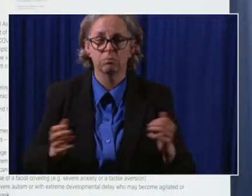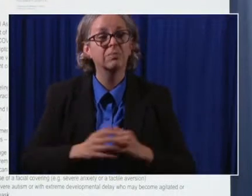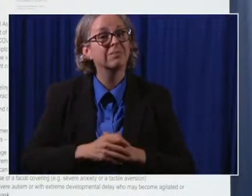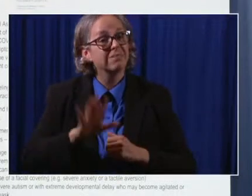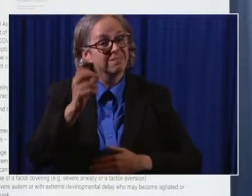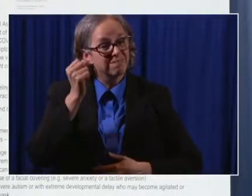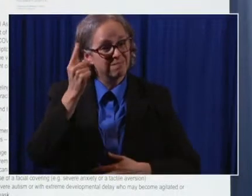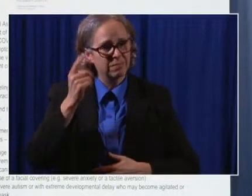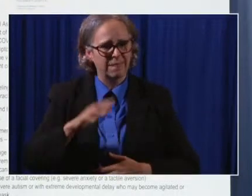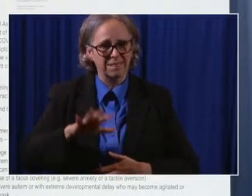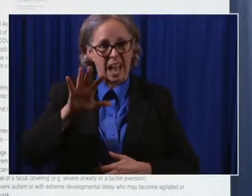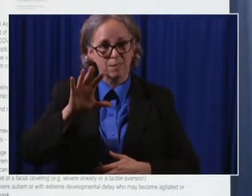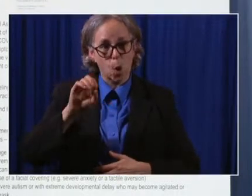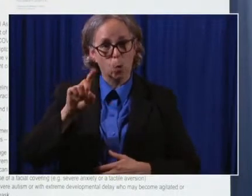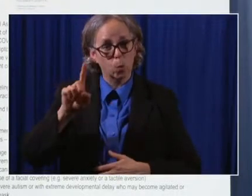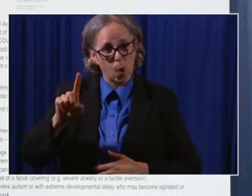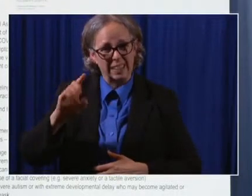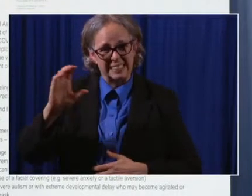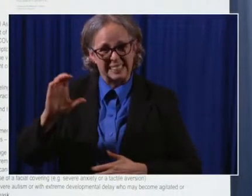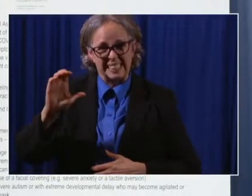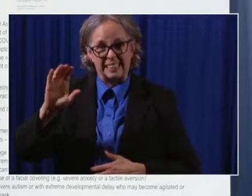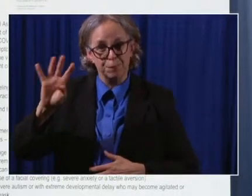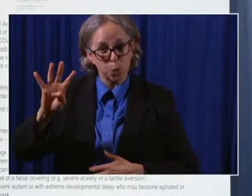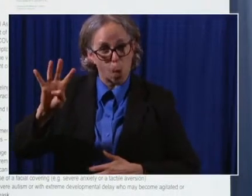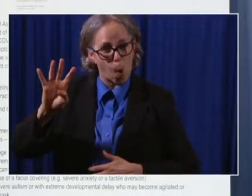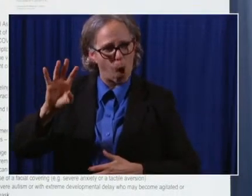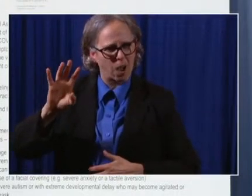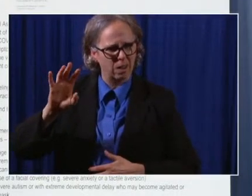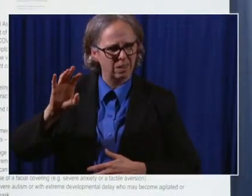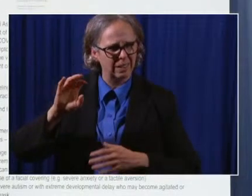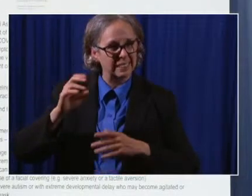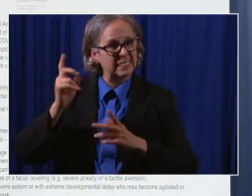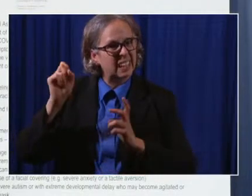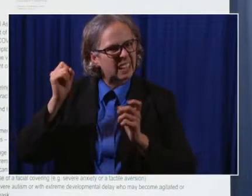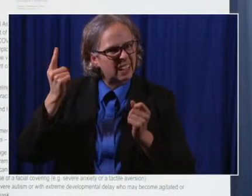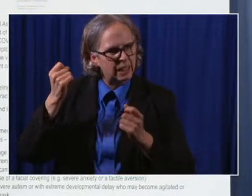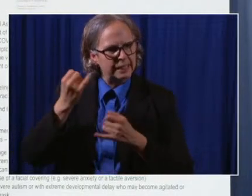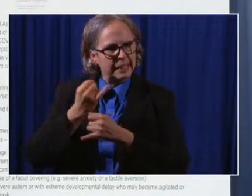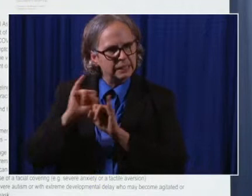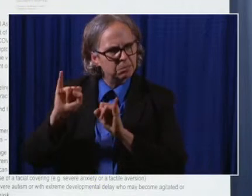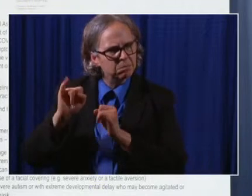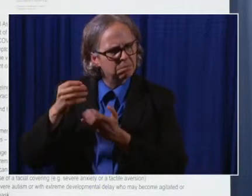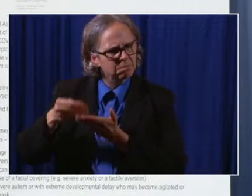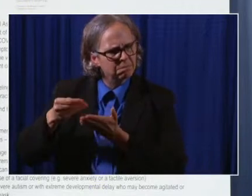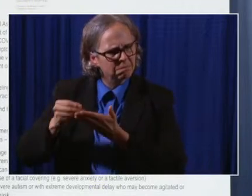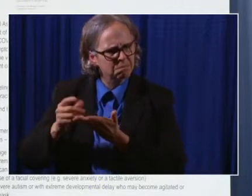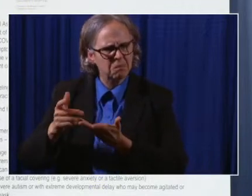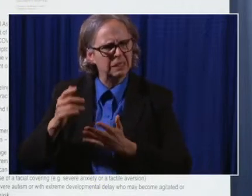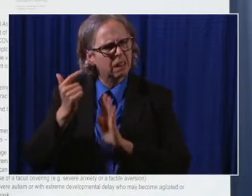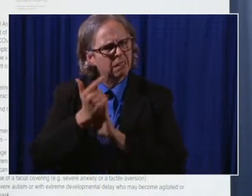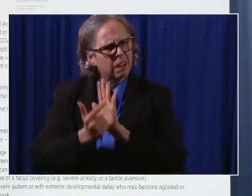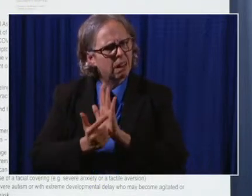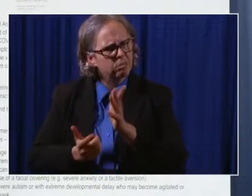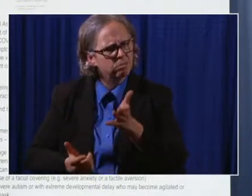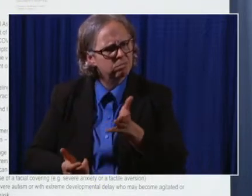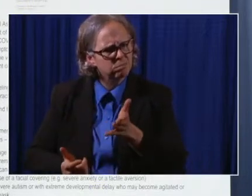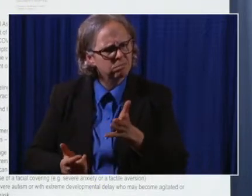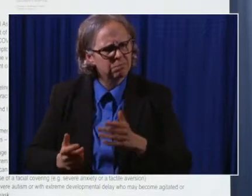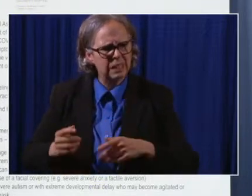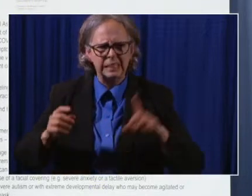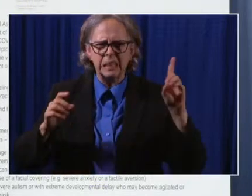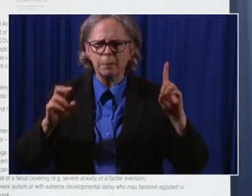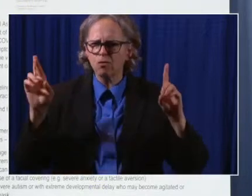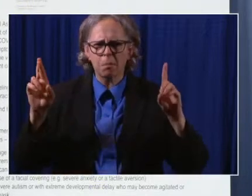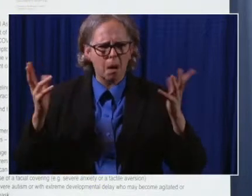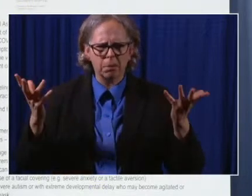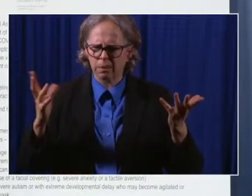501c4 independent expenditures are perfectly legal. They're used all the time. They're used by Democrats, they're used by Republicans, they're used in every